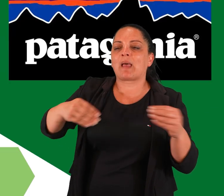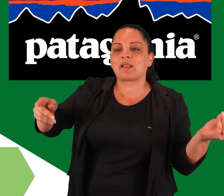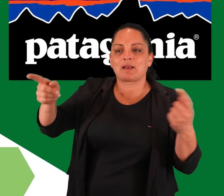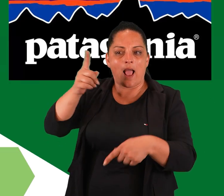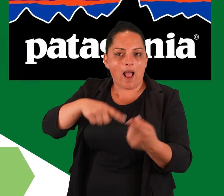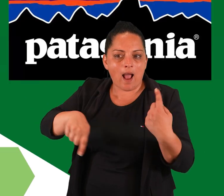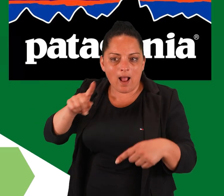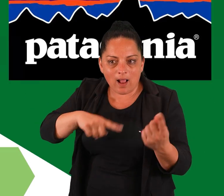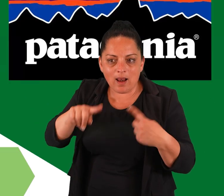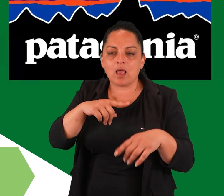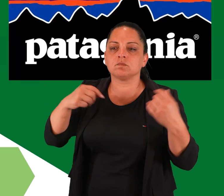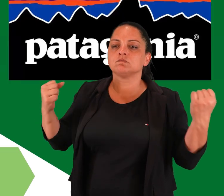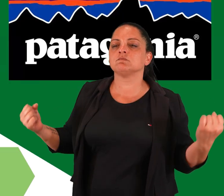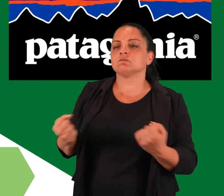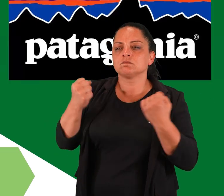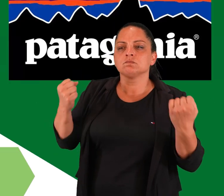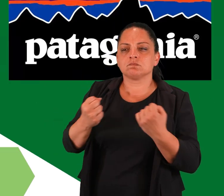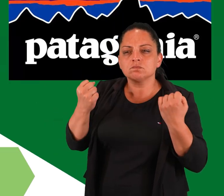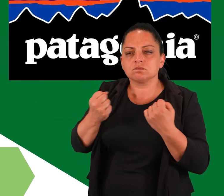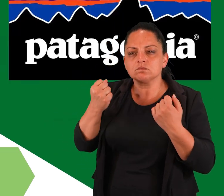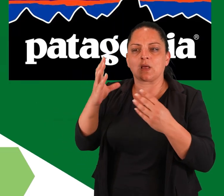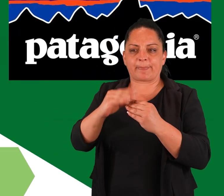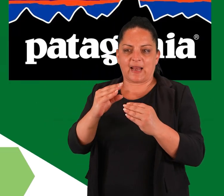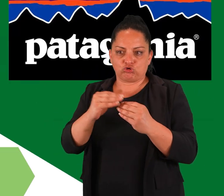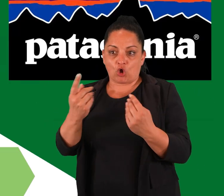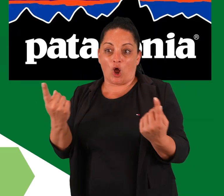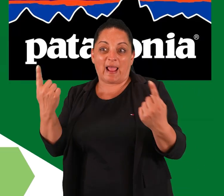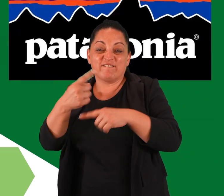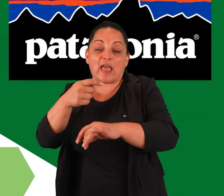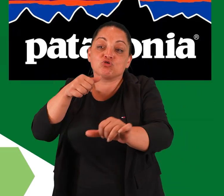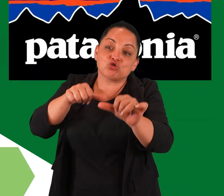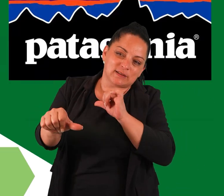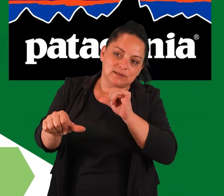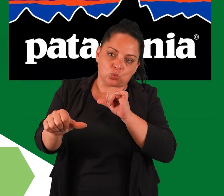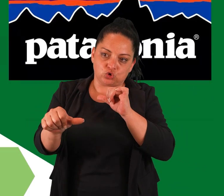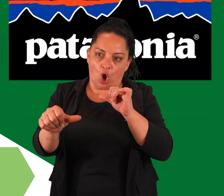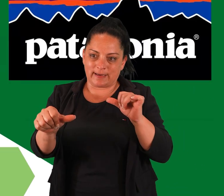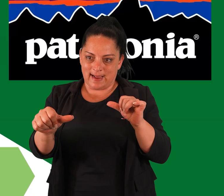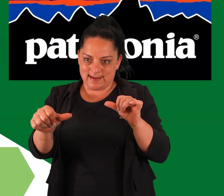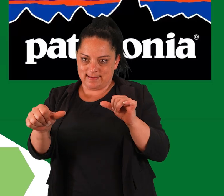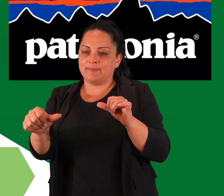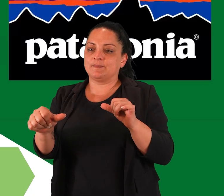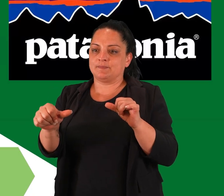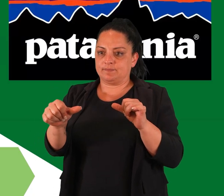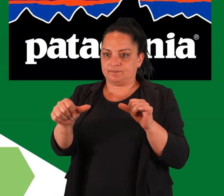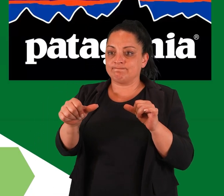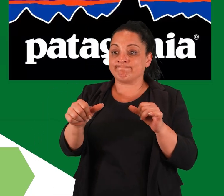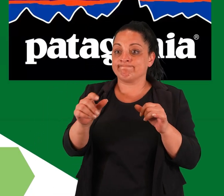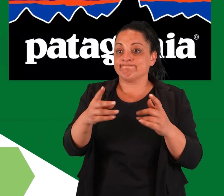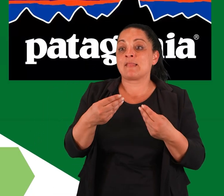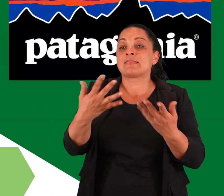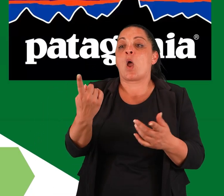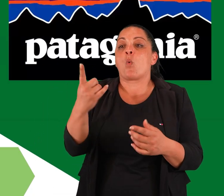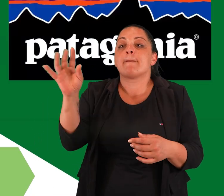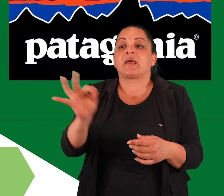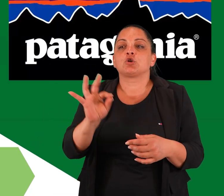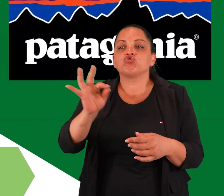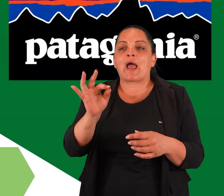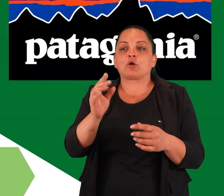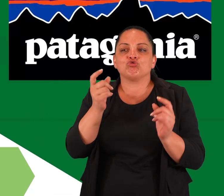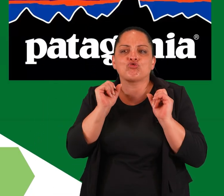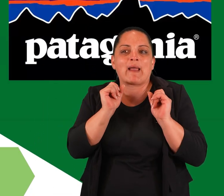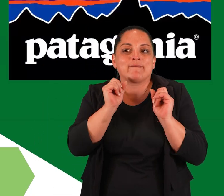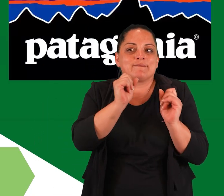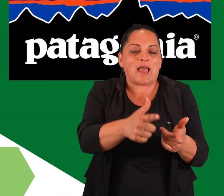materials, promotes repair over replacement, donates 1% of the sales to